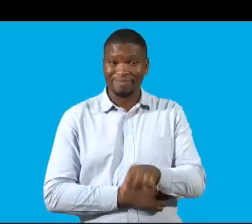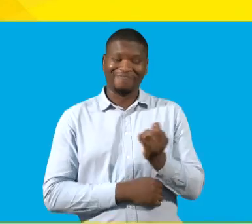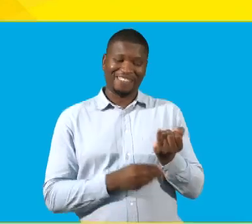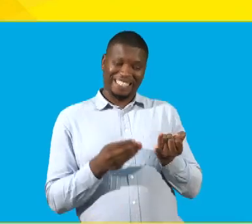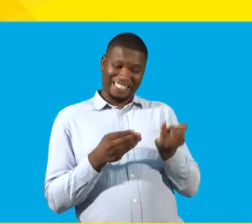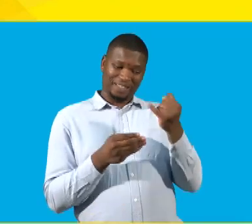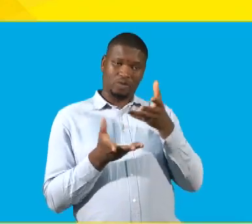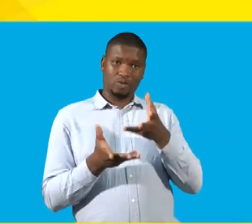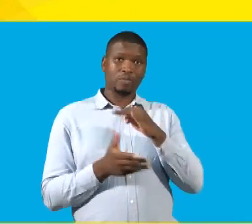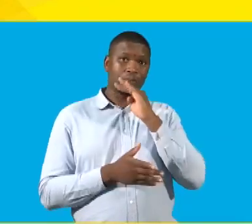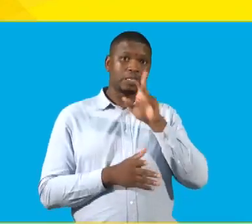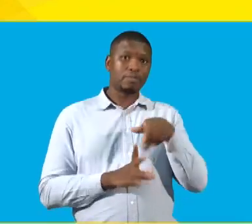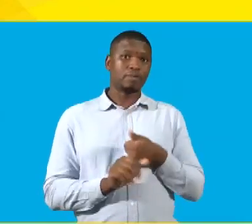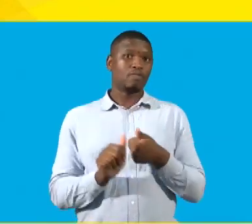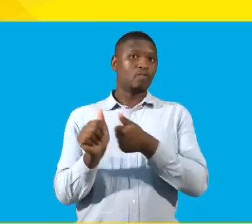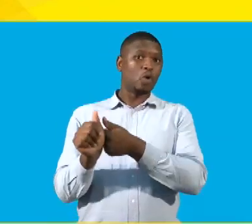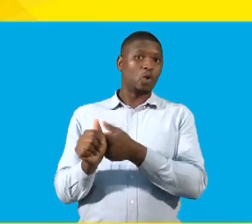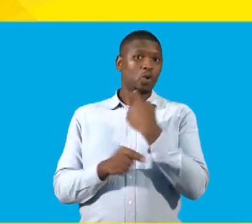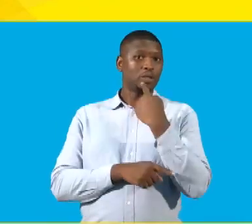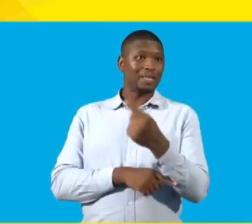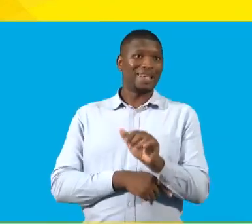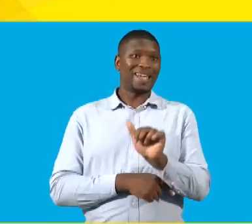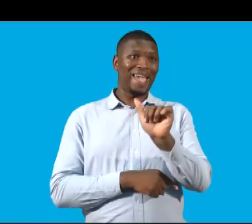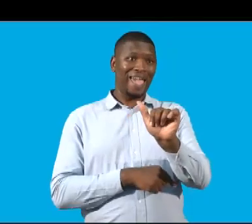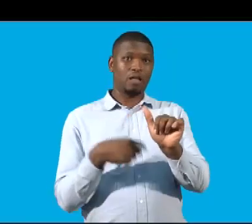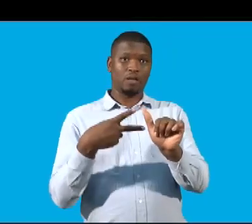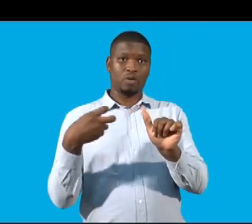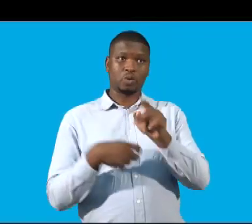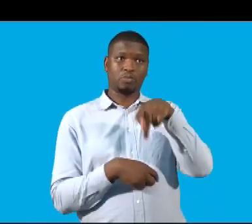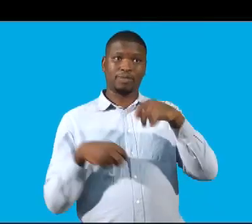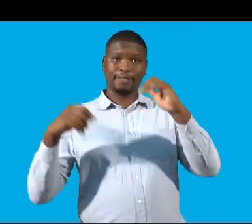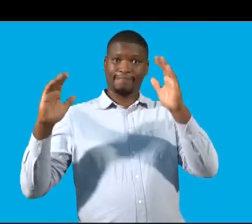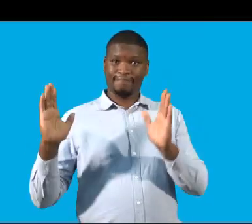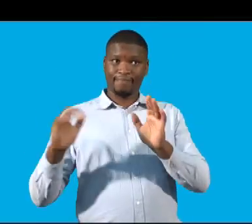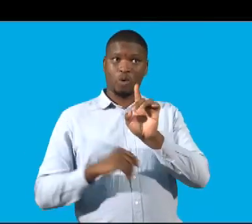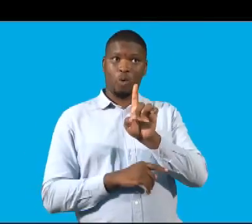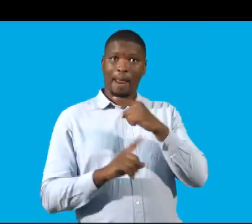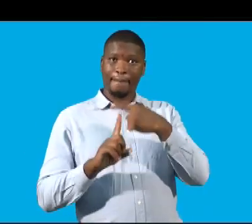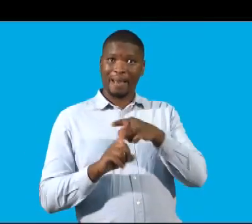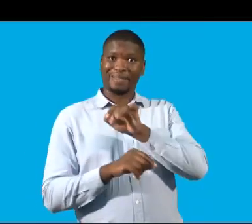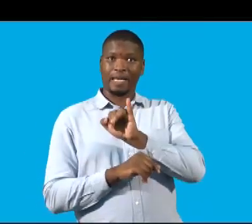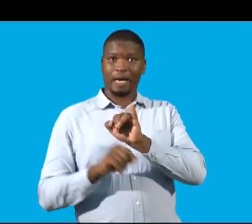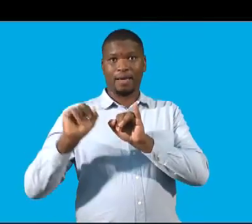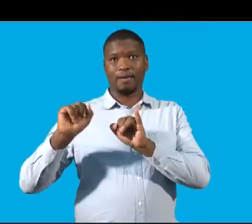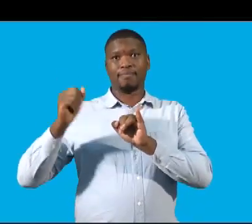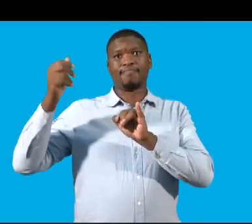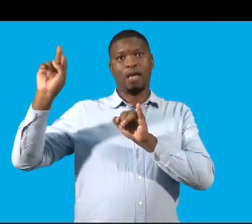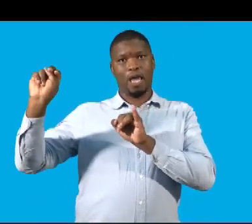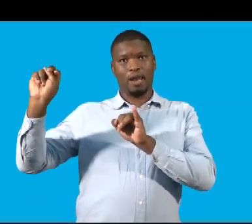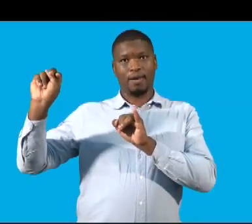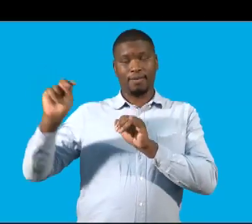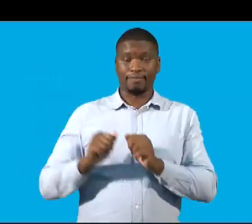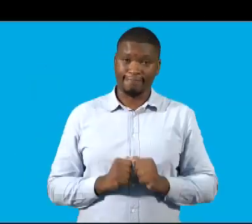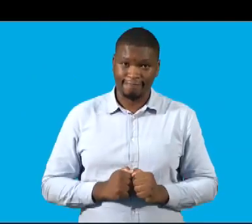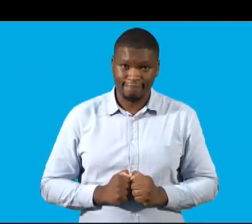compound interest, then we use the formula that says A is equals to P, open bracket, 1 plus I,